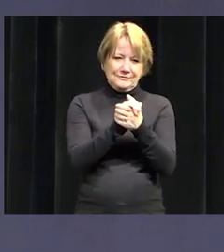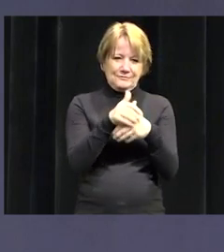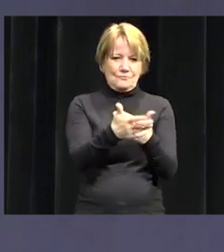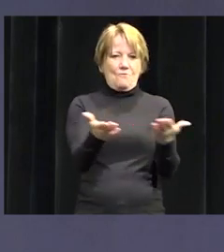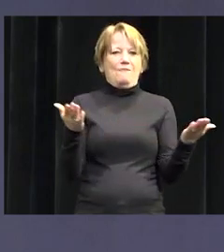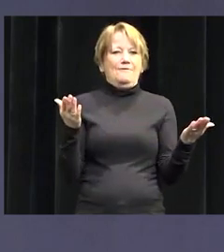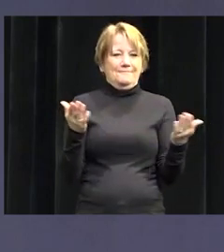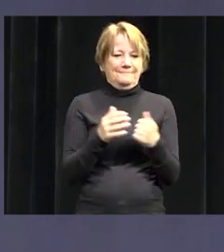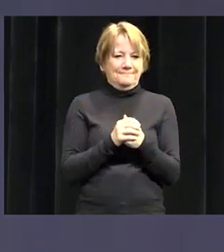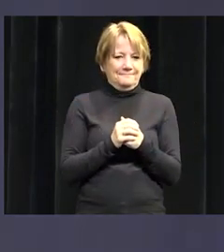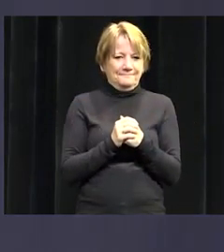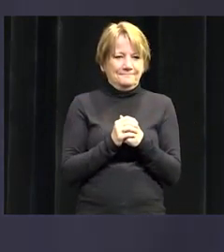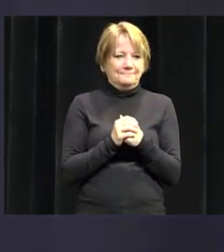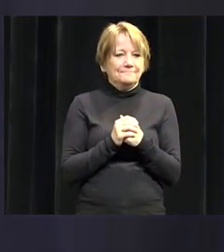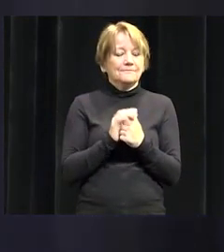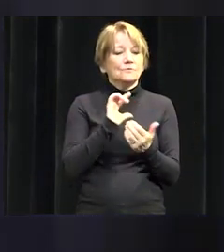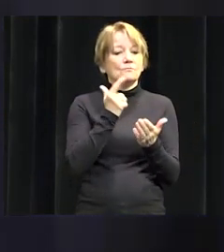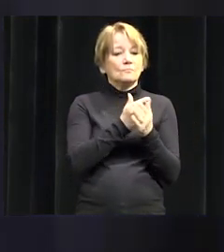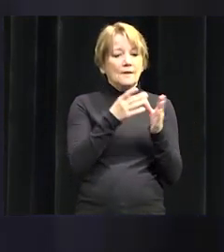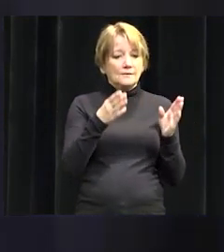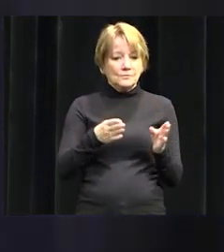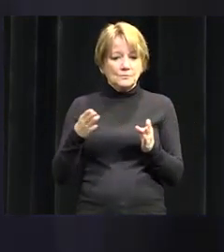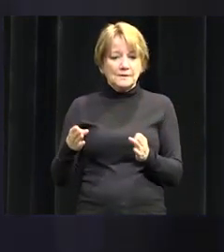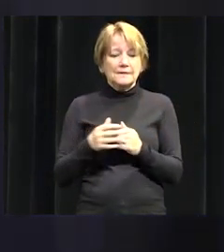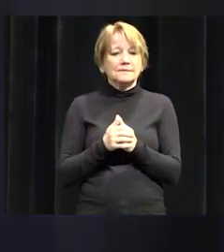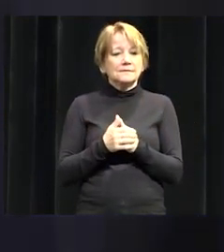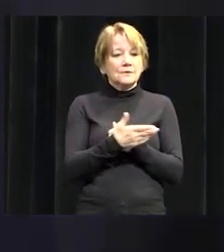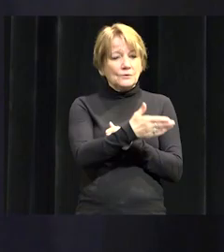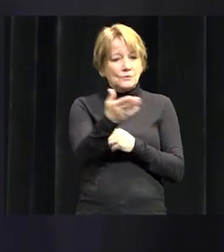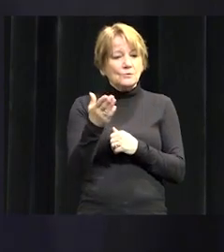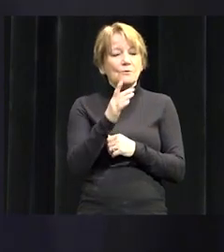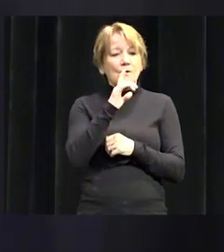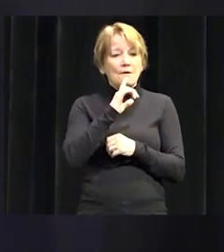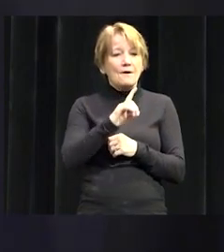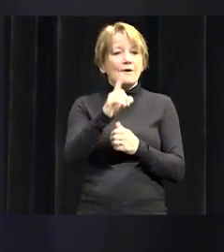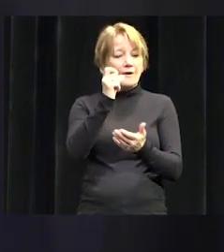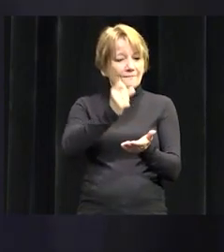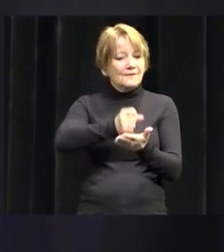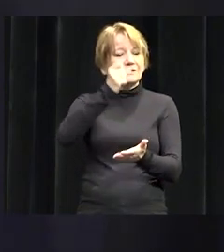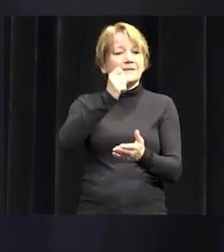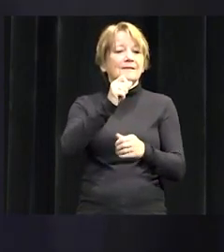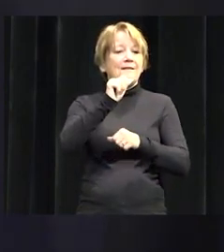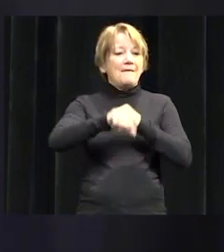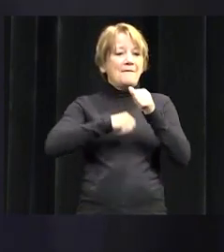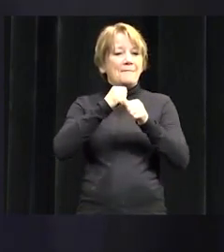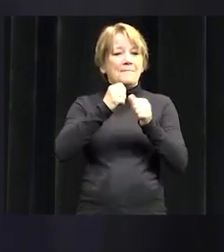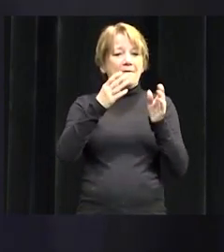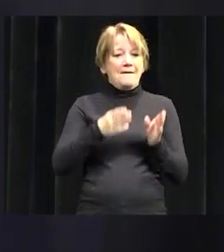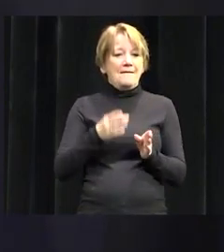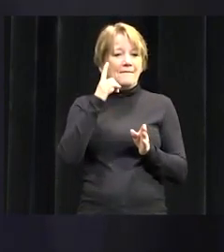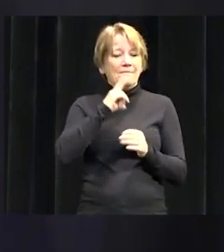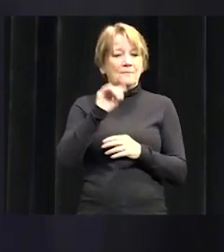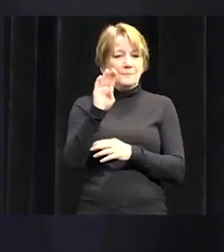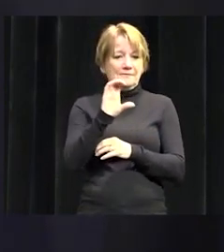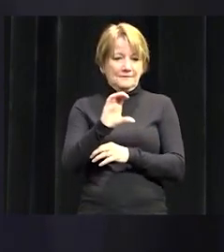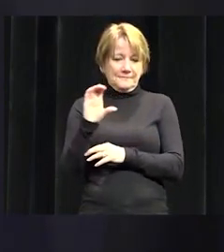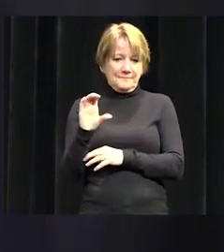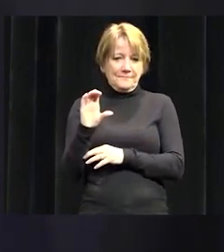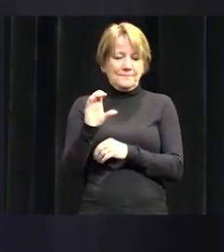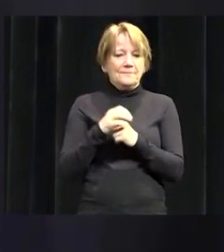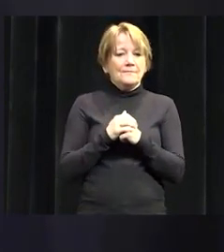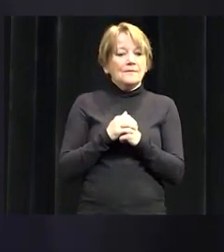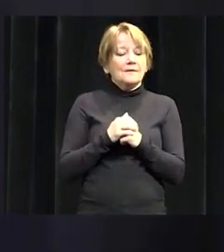Congratulations to all. Graduates, you are officially the alumni of Bristol Community